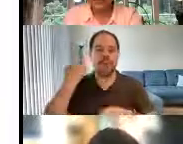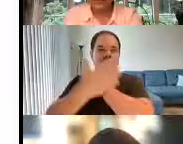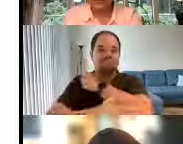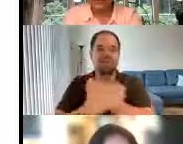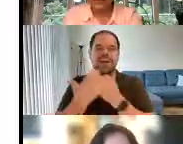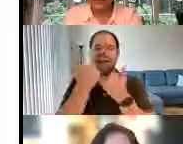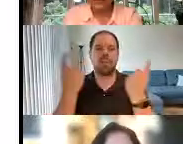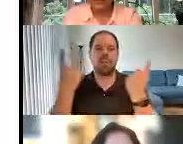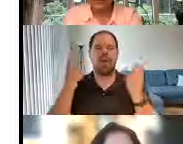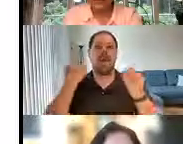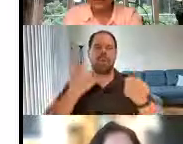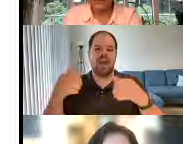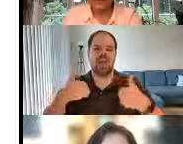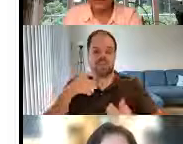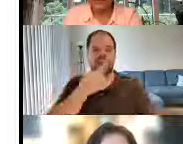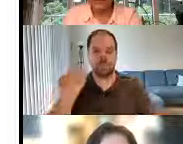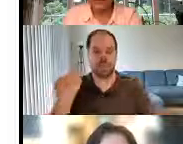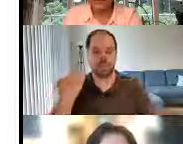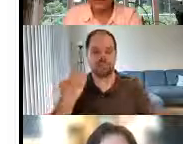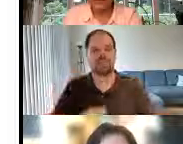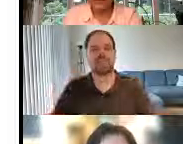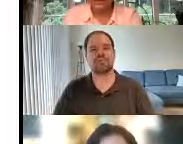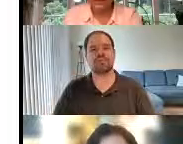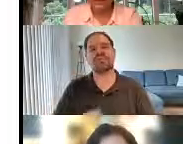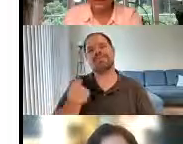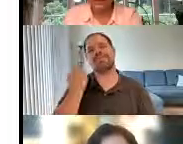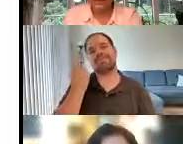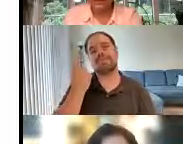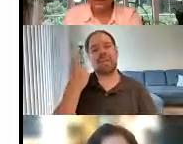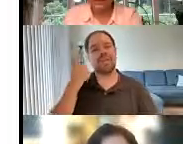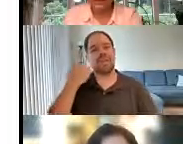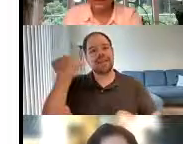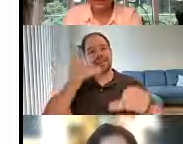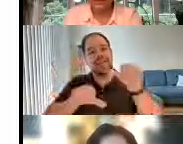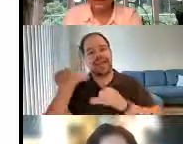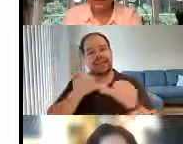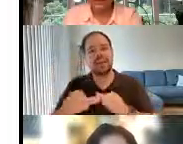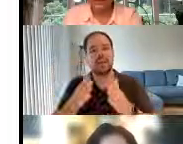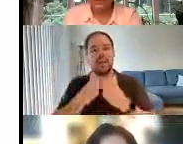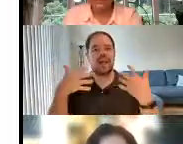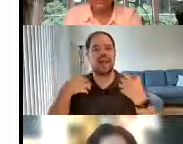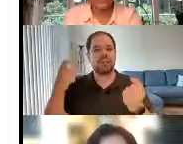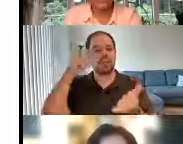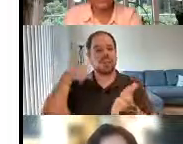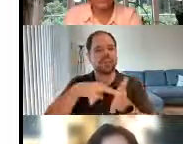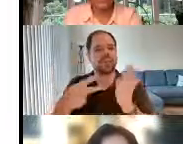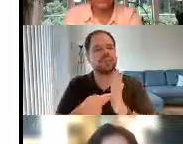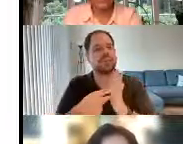tall, different races, from different ethnicities or backgrounds, all individuals can have a